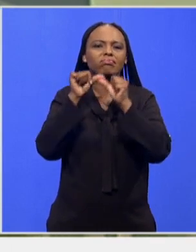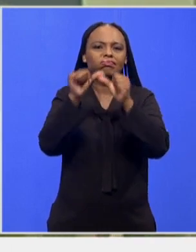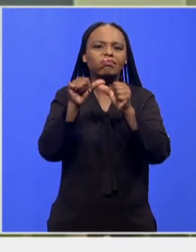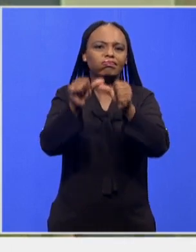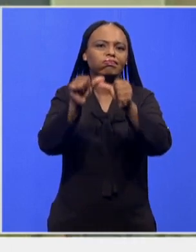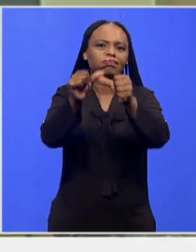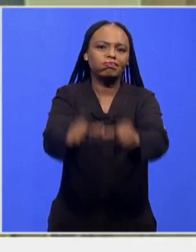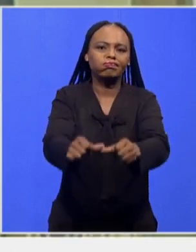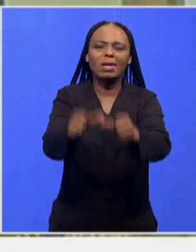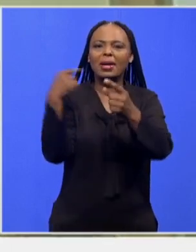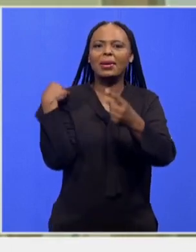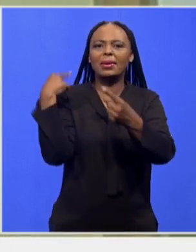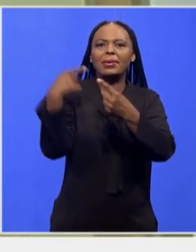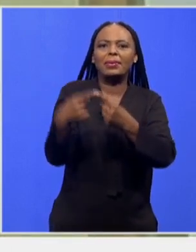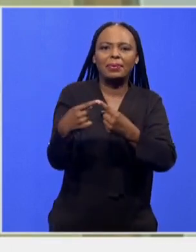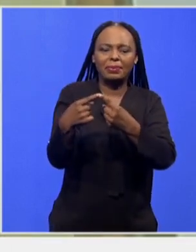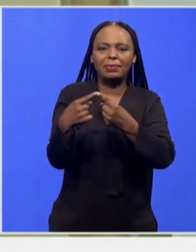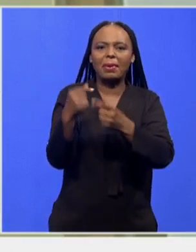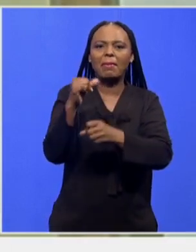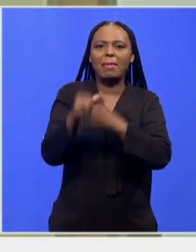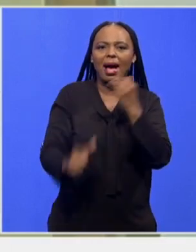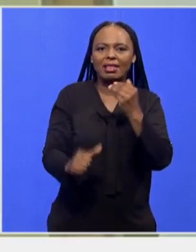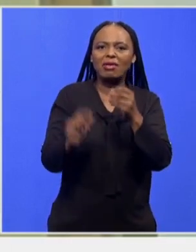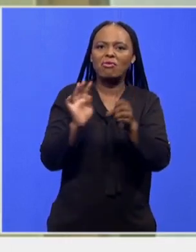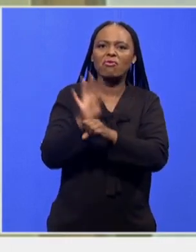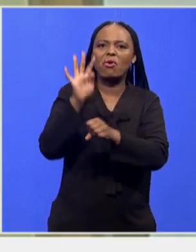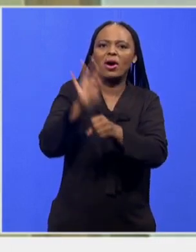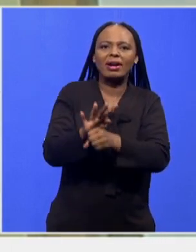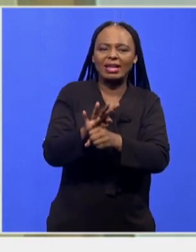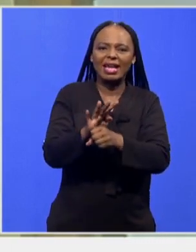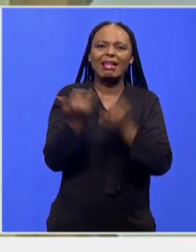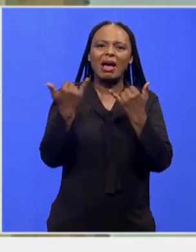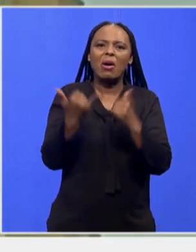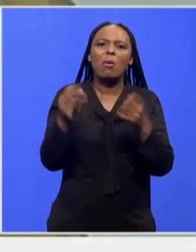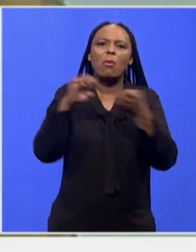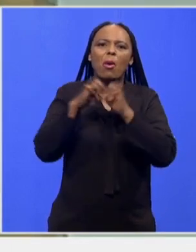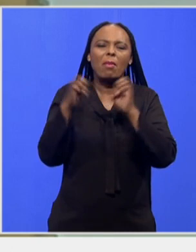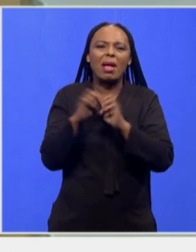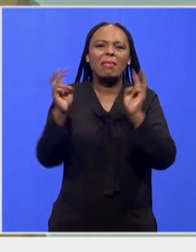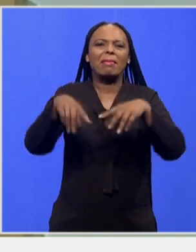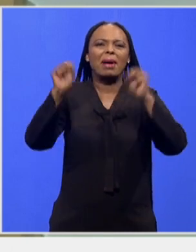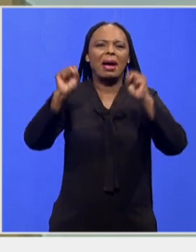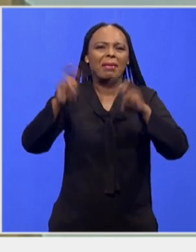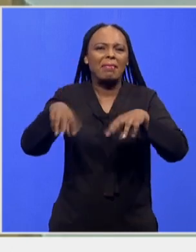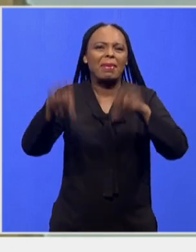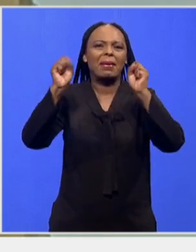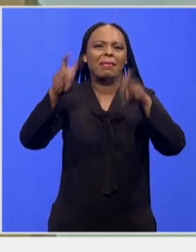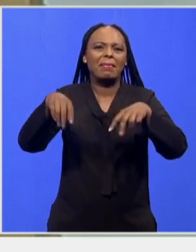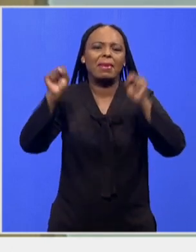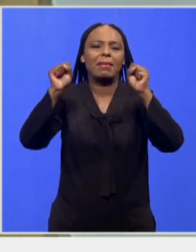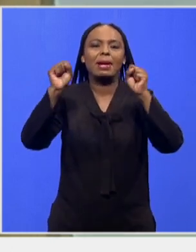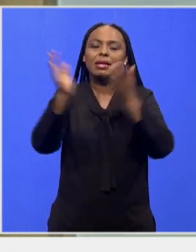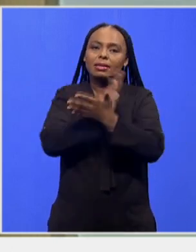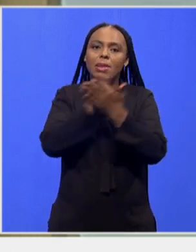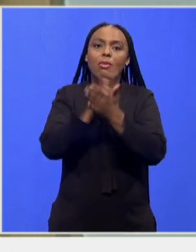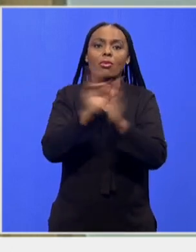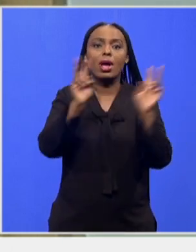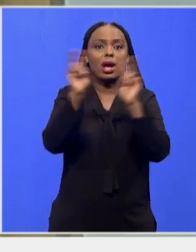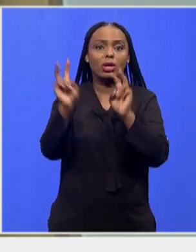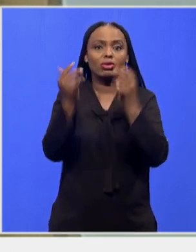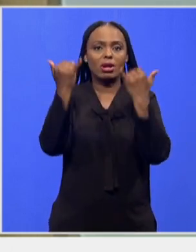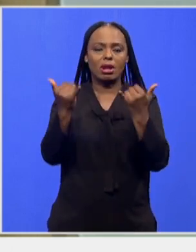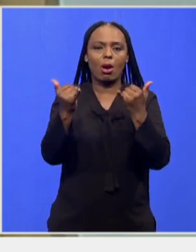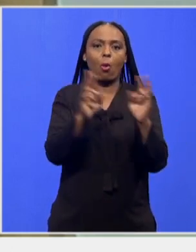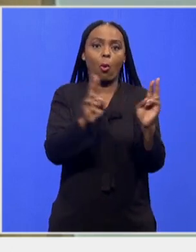shedding for the past 15 plus years, they've been sitting on the issue of load shedding. So these are just, suppose, some of the issues that we're hoping he